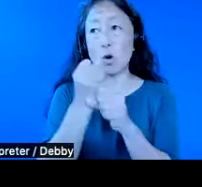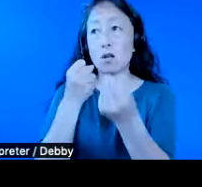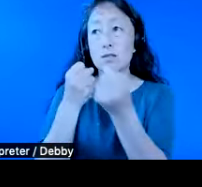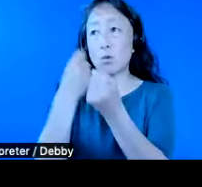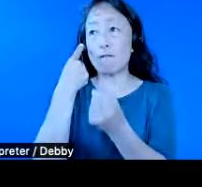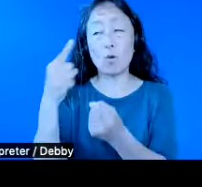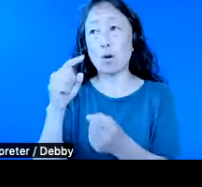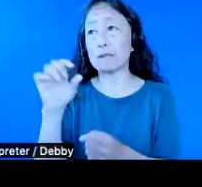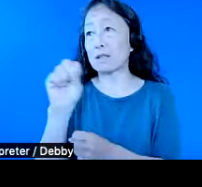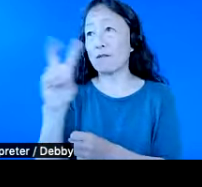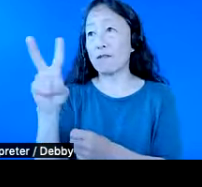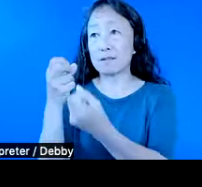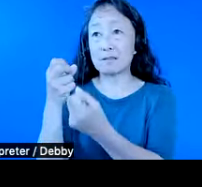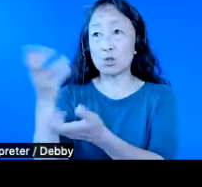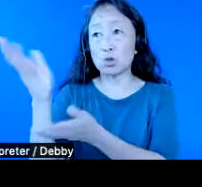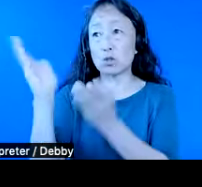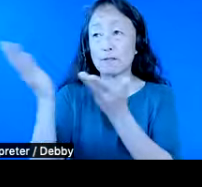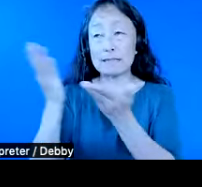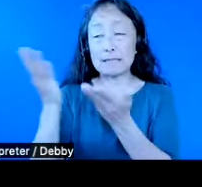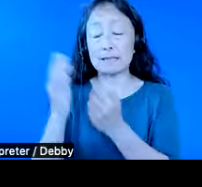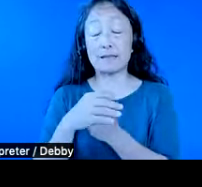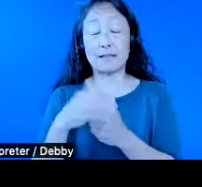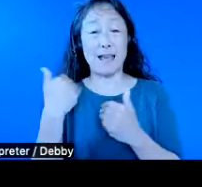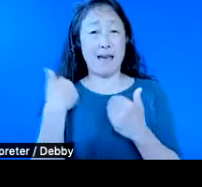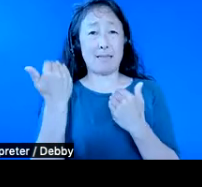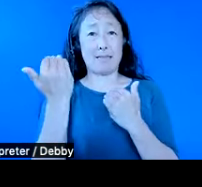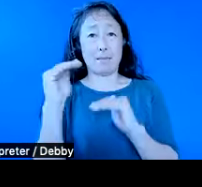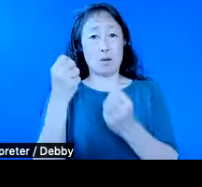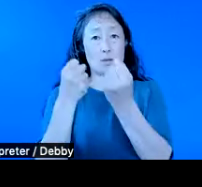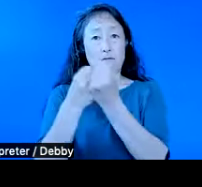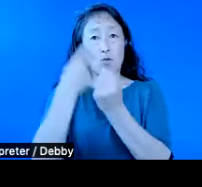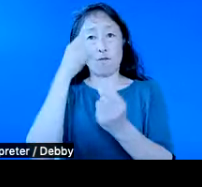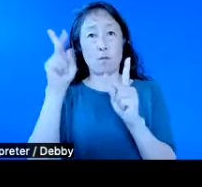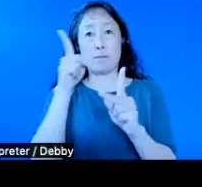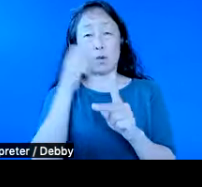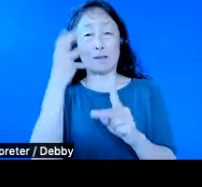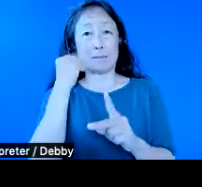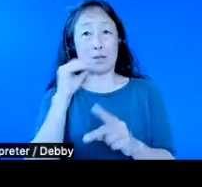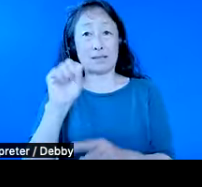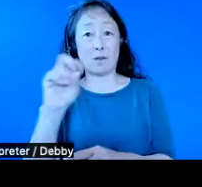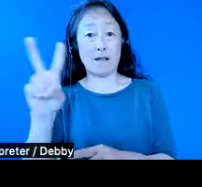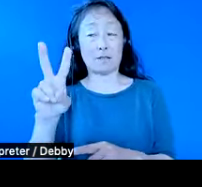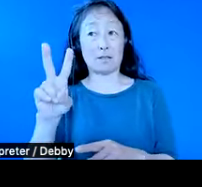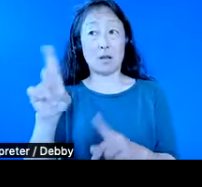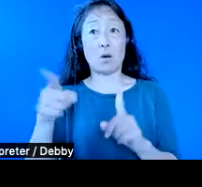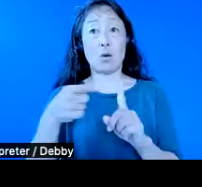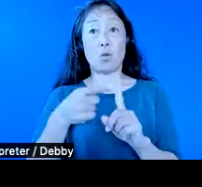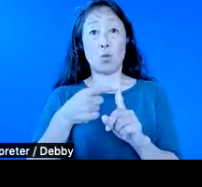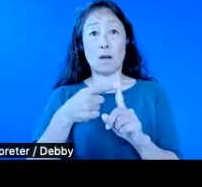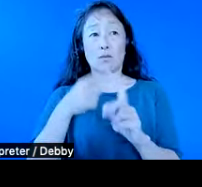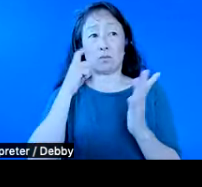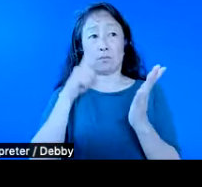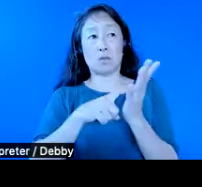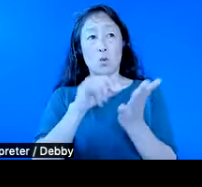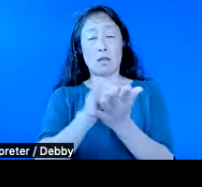limited support and services in our community. And so when that was identified, the people that were working with youth brought that to